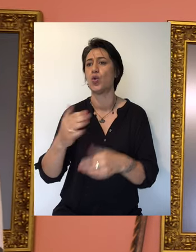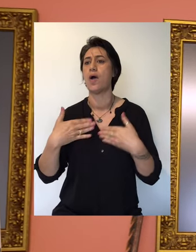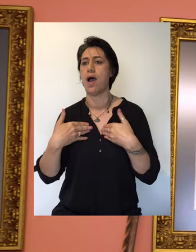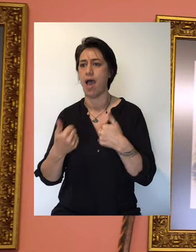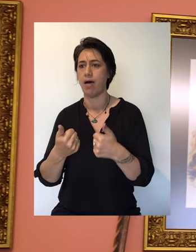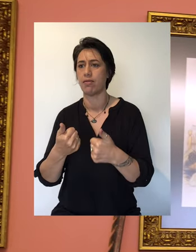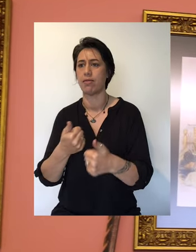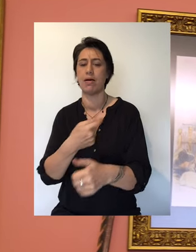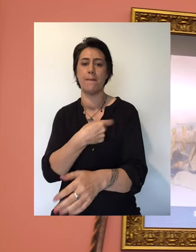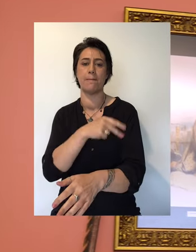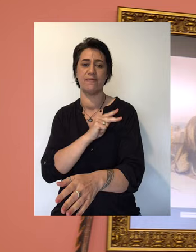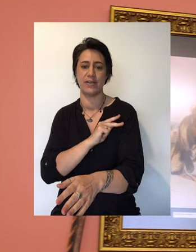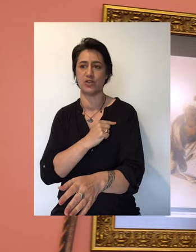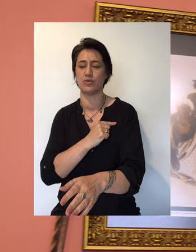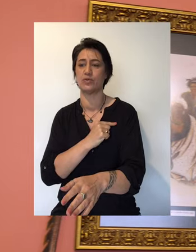trusted health